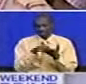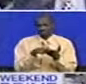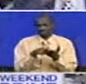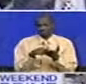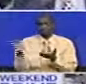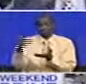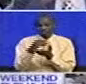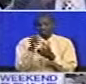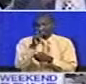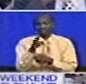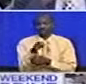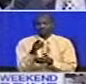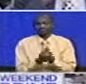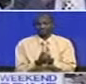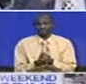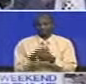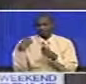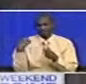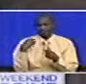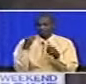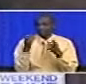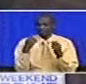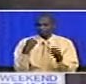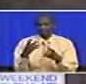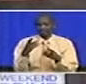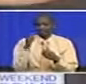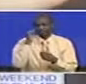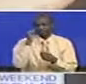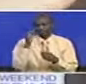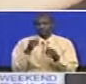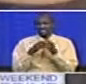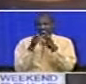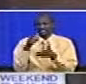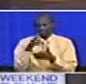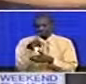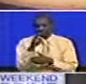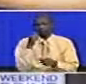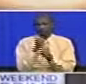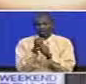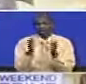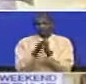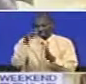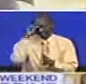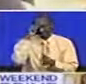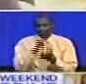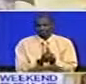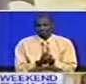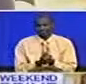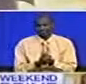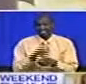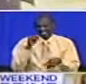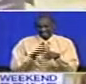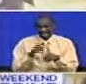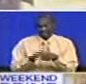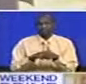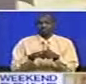to consolidate the region. And a number of political leaders obliged, asking residents to work with government. Siku ya Mheshimiwa